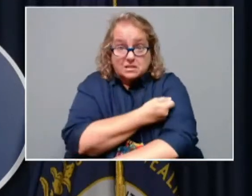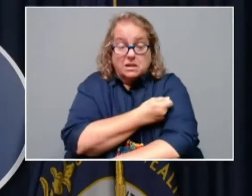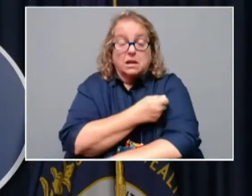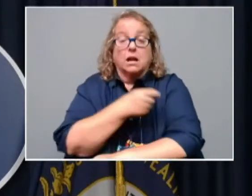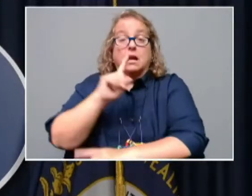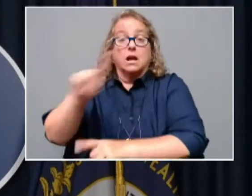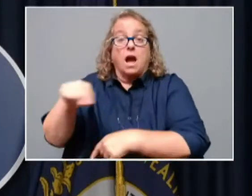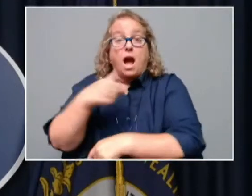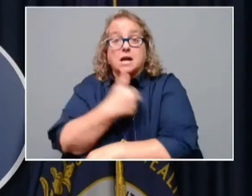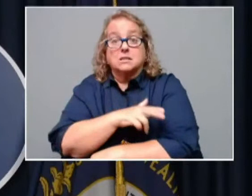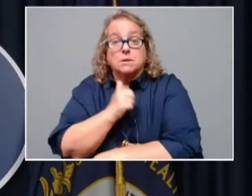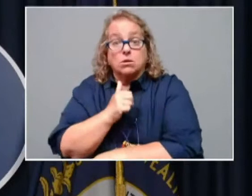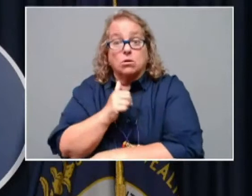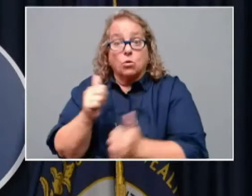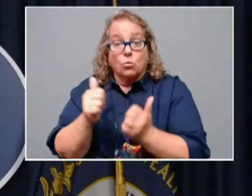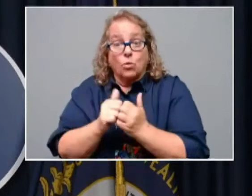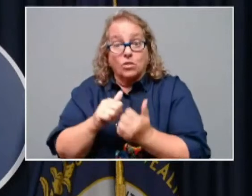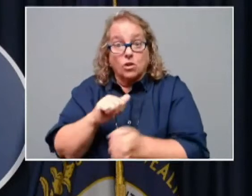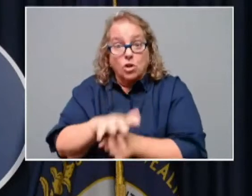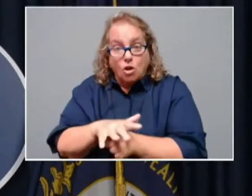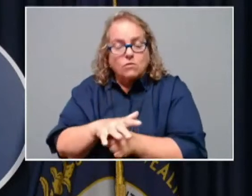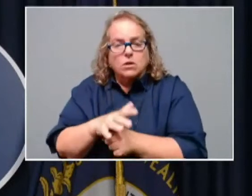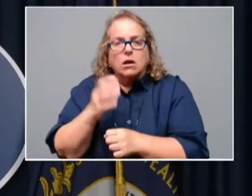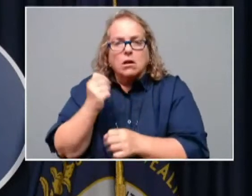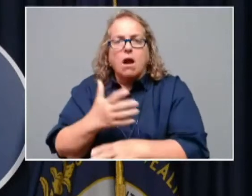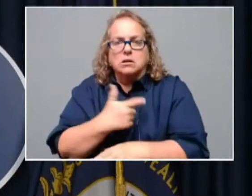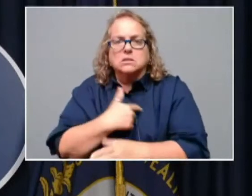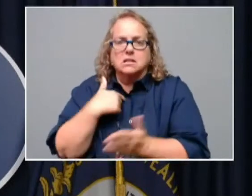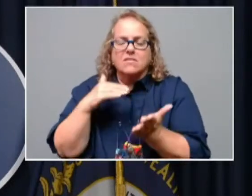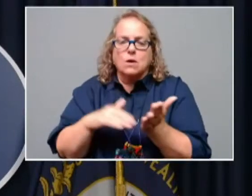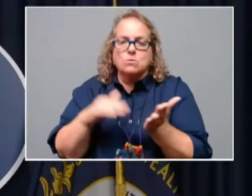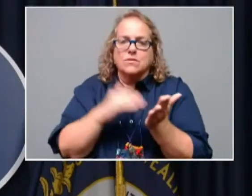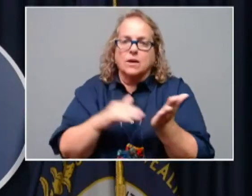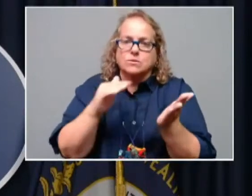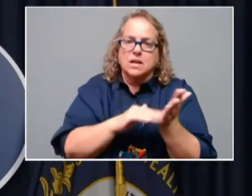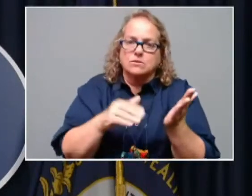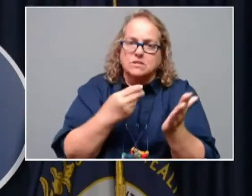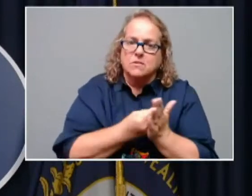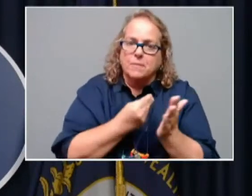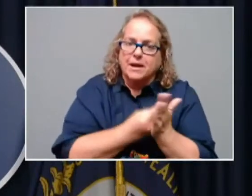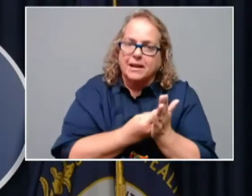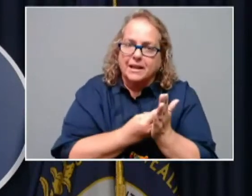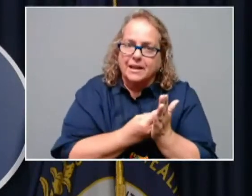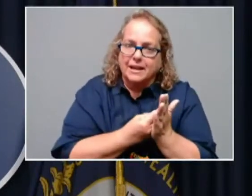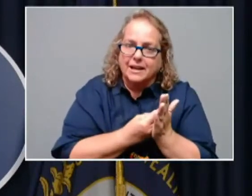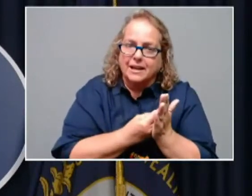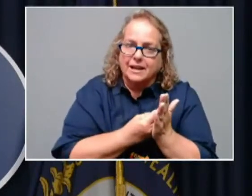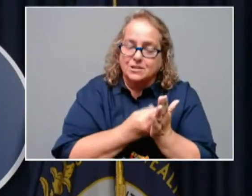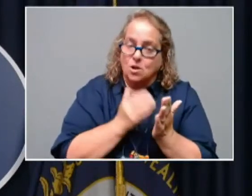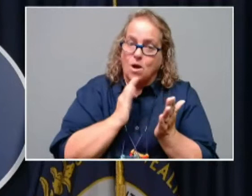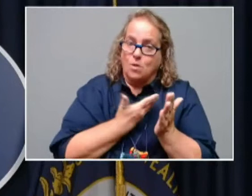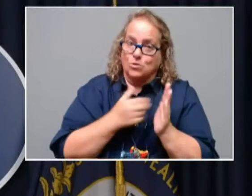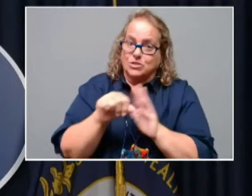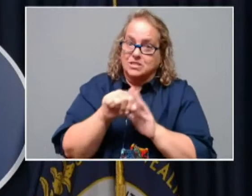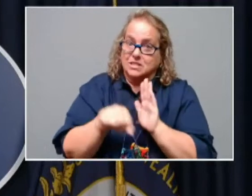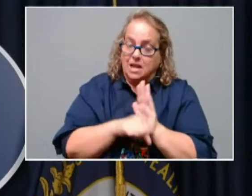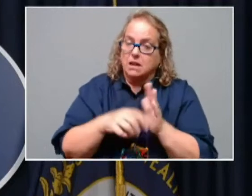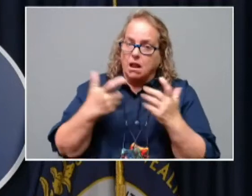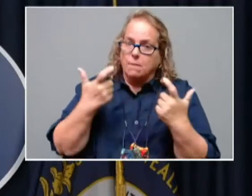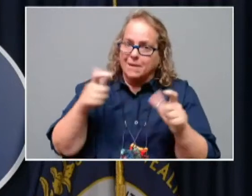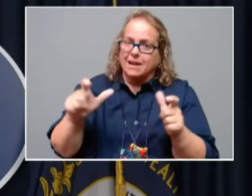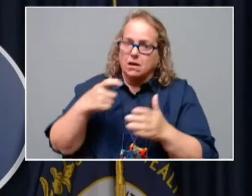us tens of thousands of dollars. So we as a state are experiencing significant costs through our health